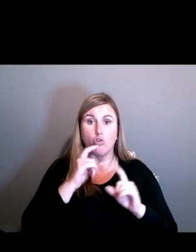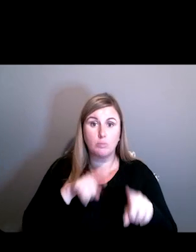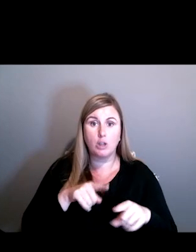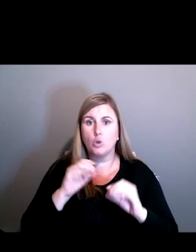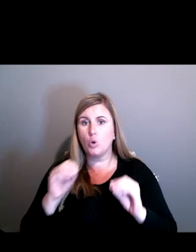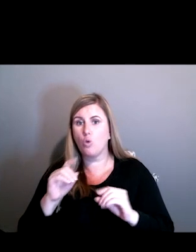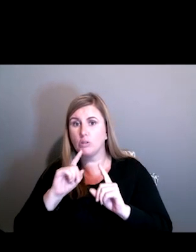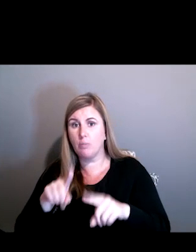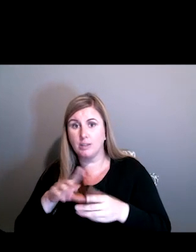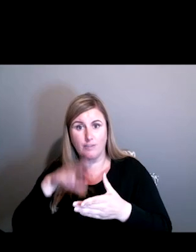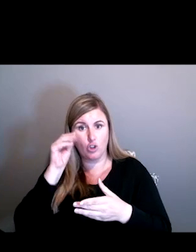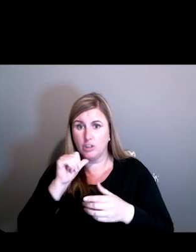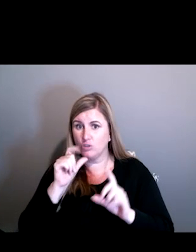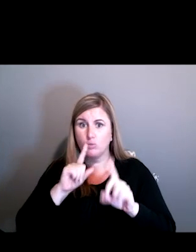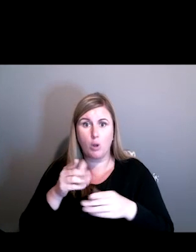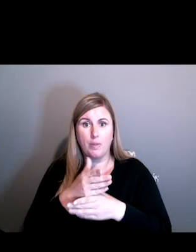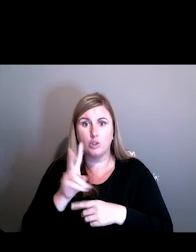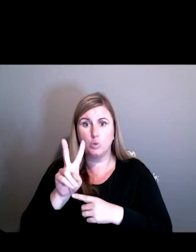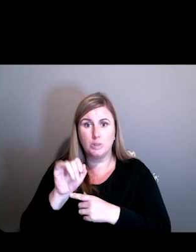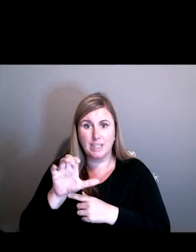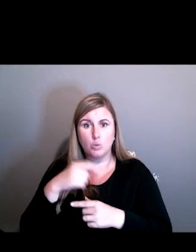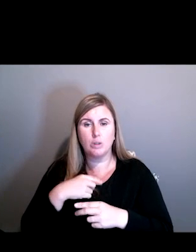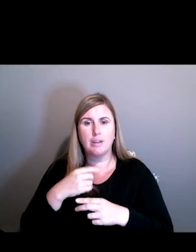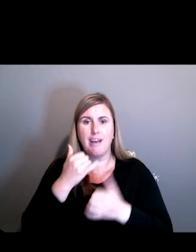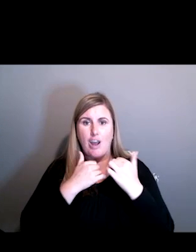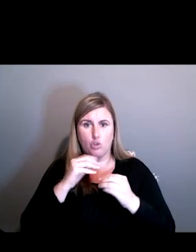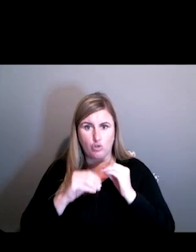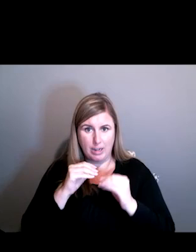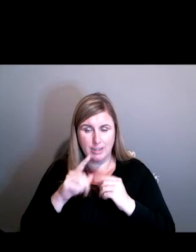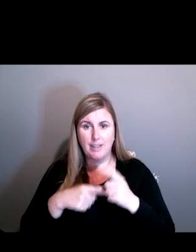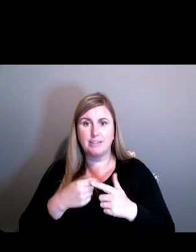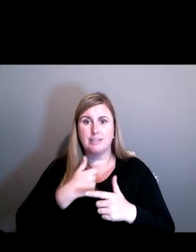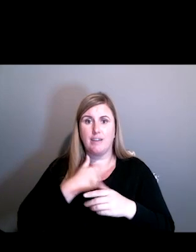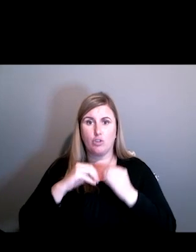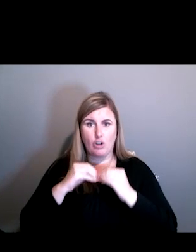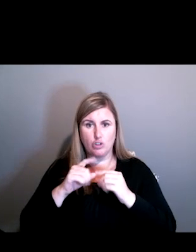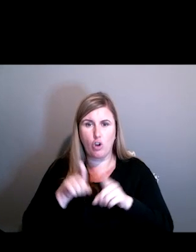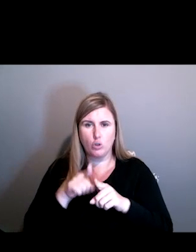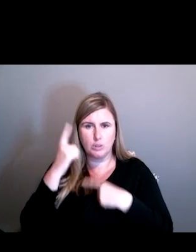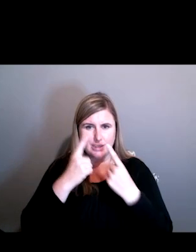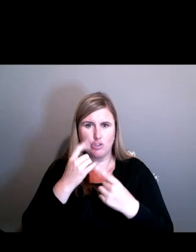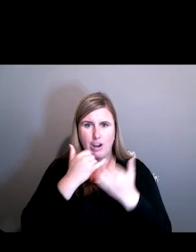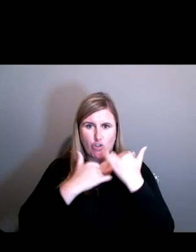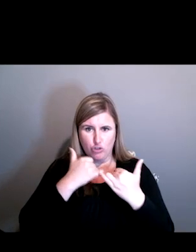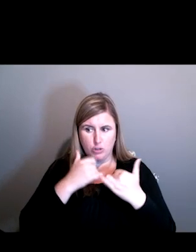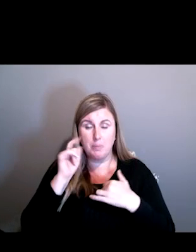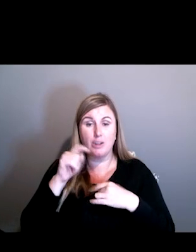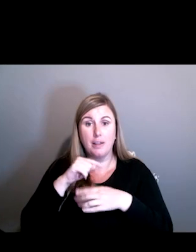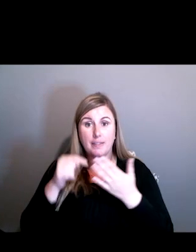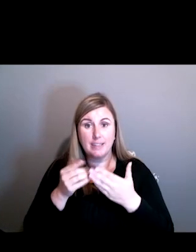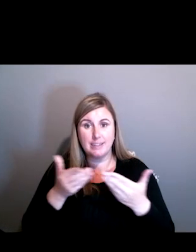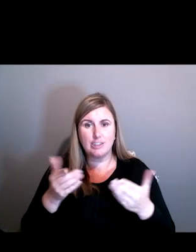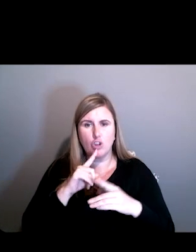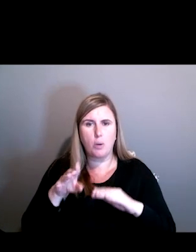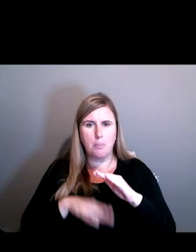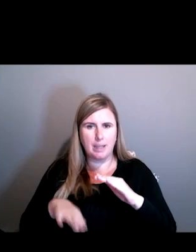consider errors. One is a wrong response, one is no response. If the learner doesn't respond within 2 seconds, then we error correct. And then self-corrections are also